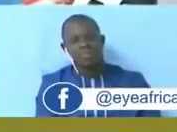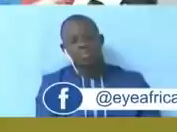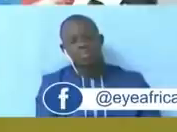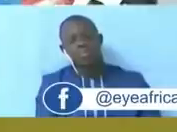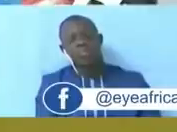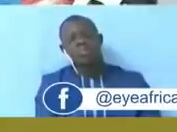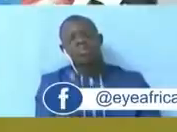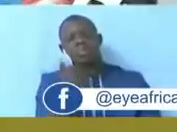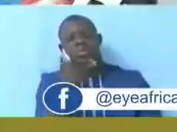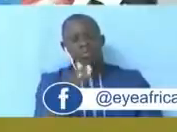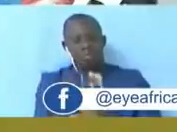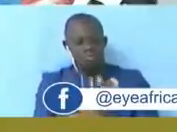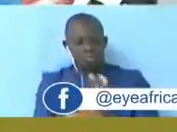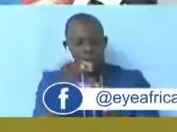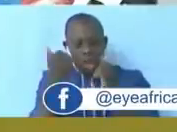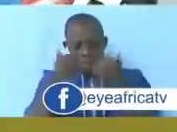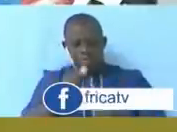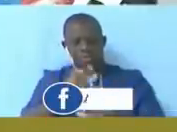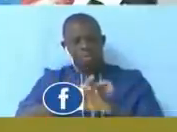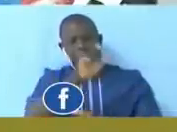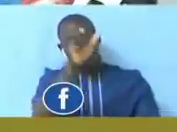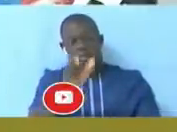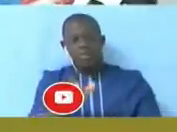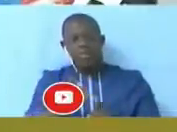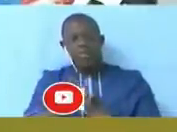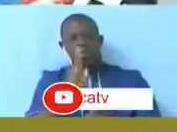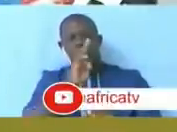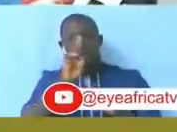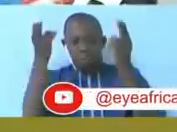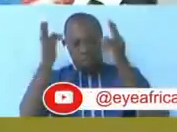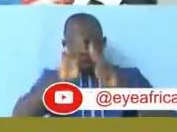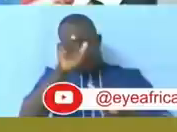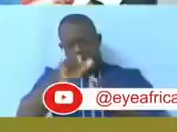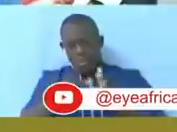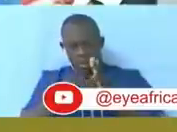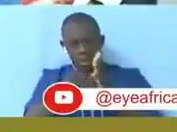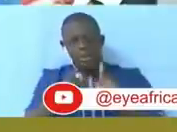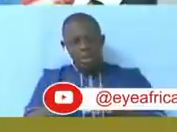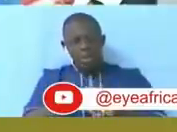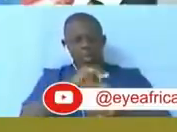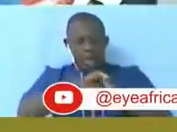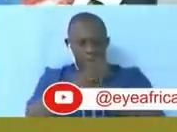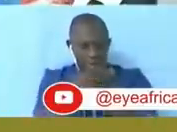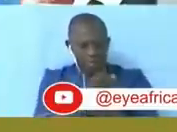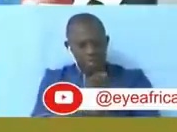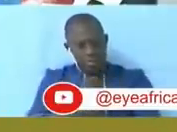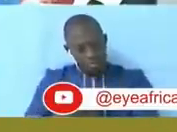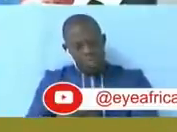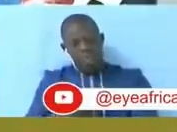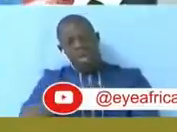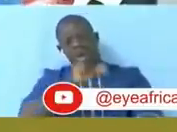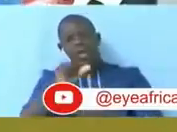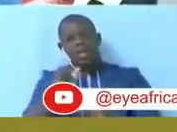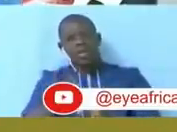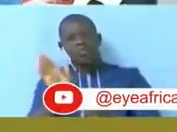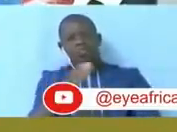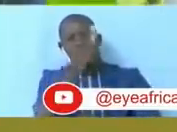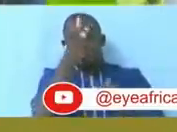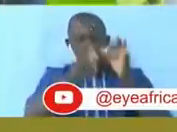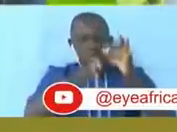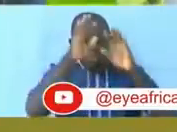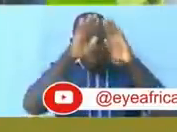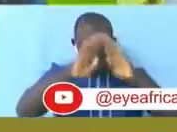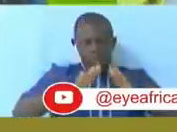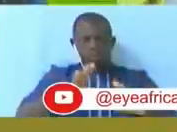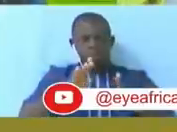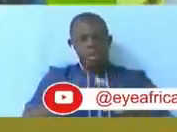detained, charged? Ni kusifal na nakasoto ni kitindir la la la ba me diamond ya langu iki muda ye Cindy Dwakini inara tu miro le kang ye samba kiti la ba.